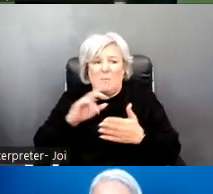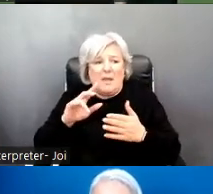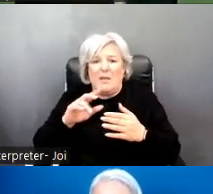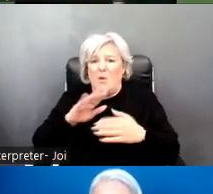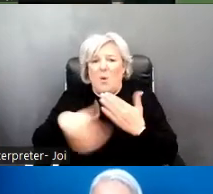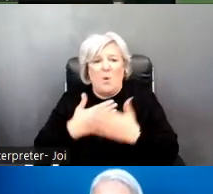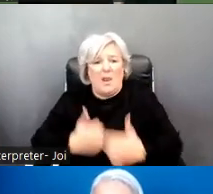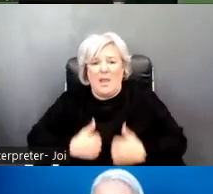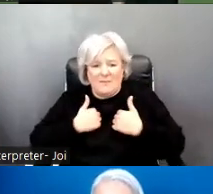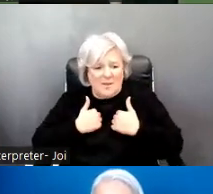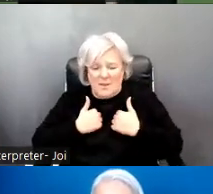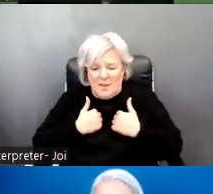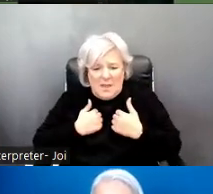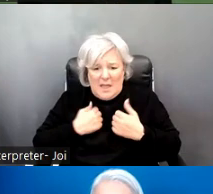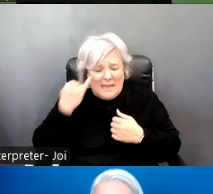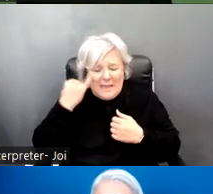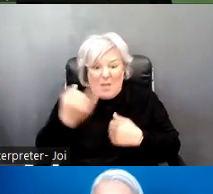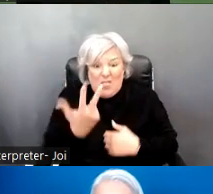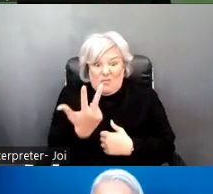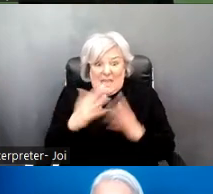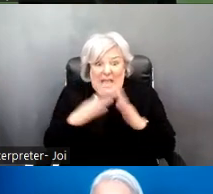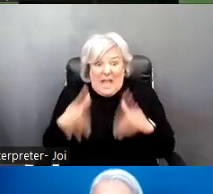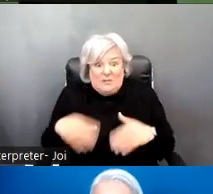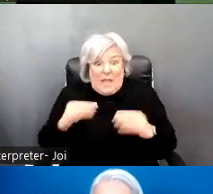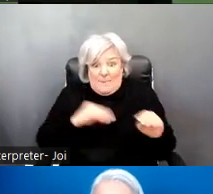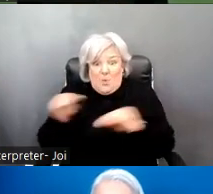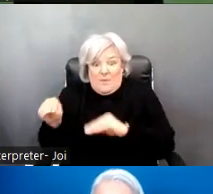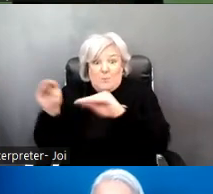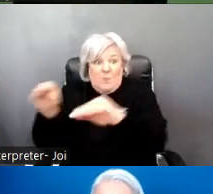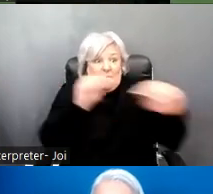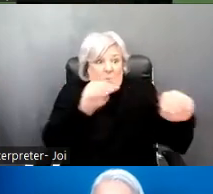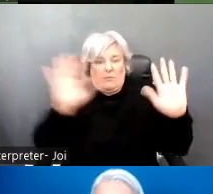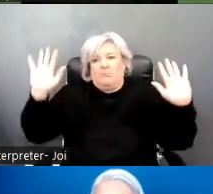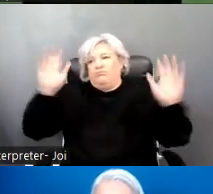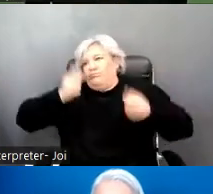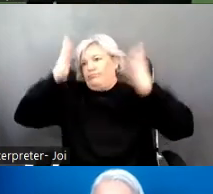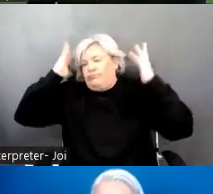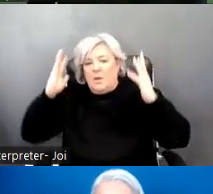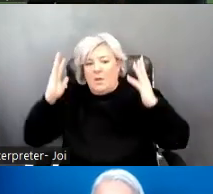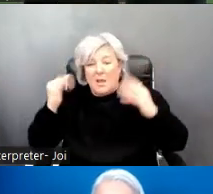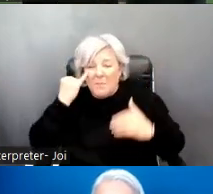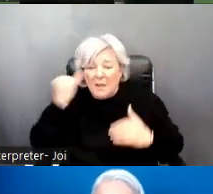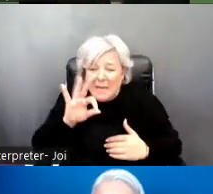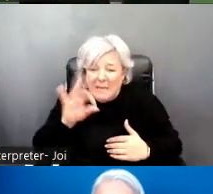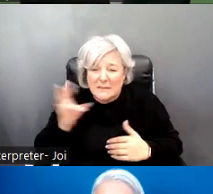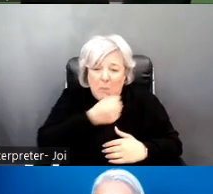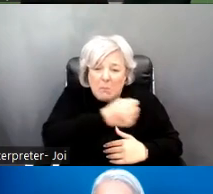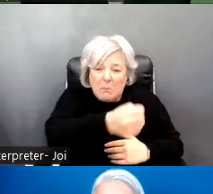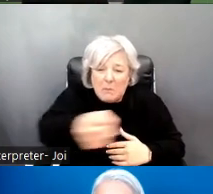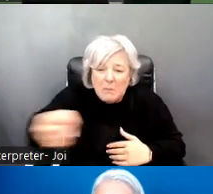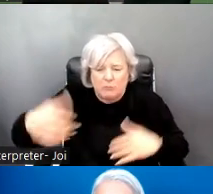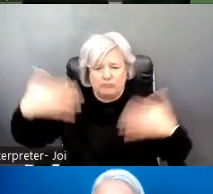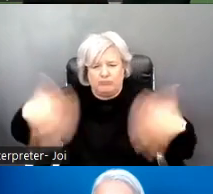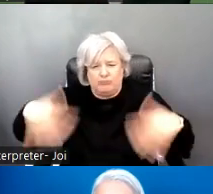can't imagine in 3 different houses in my whole life. And I'm, well past a teenager. And so the